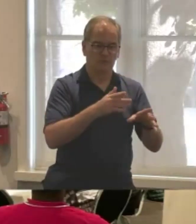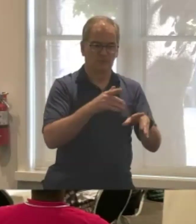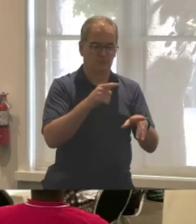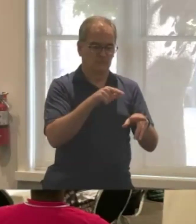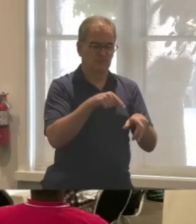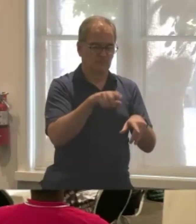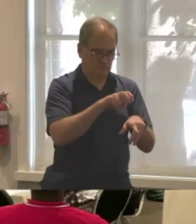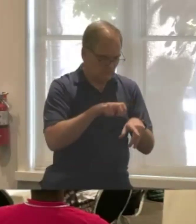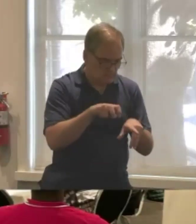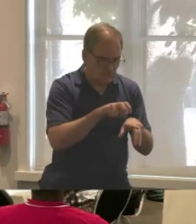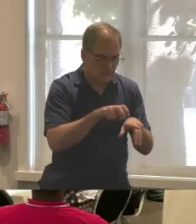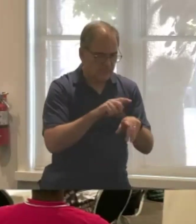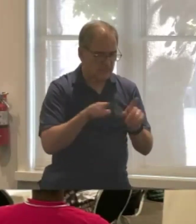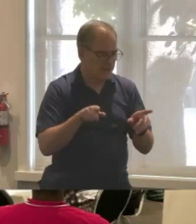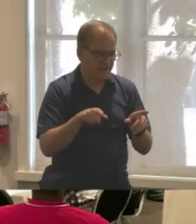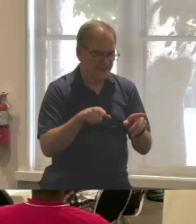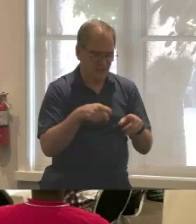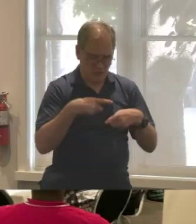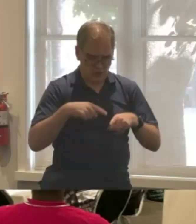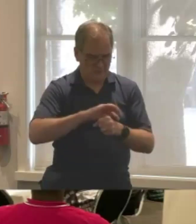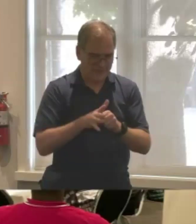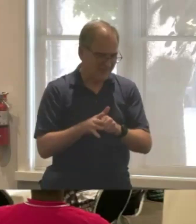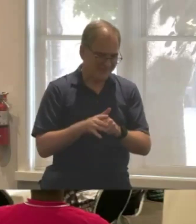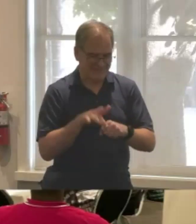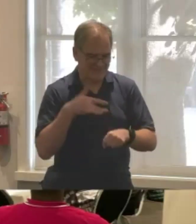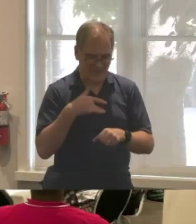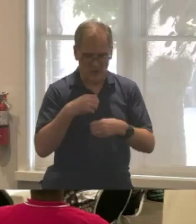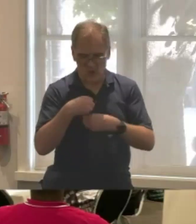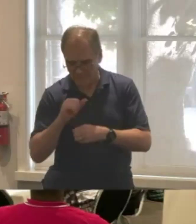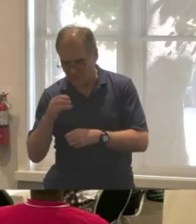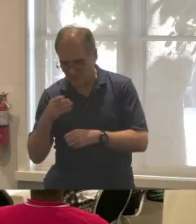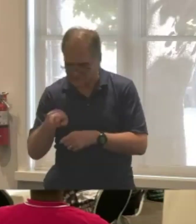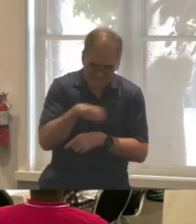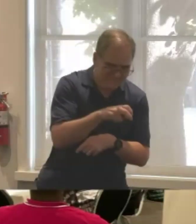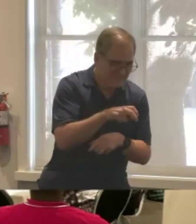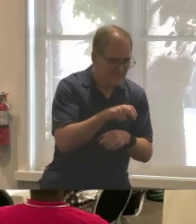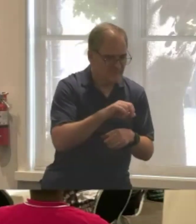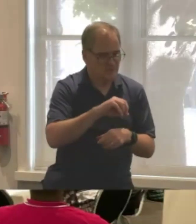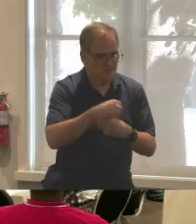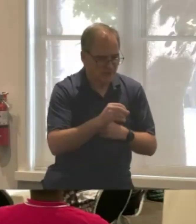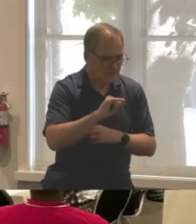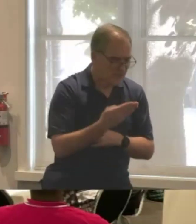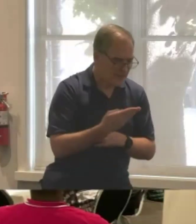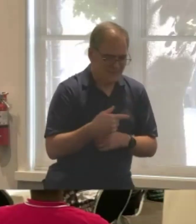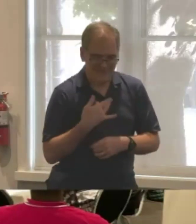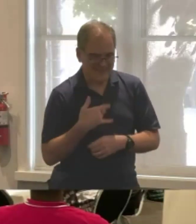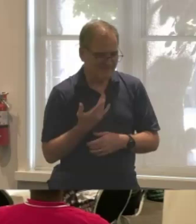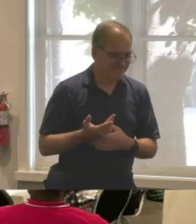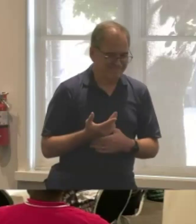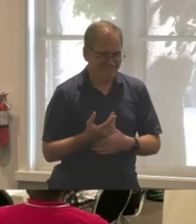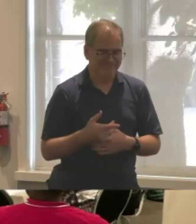Miadian wasn't happy in the office anymore. And he felt he could do more, helping more. And